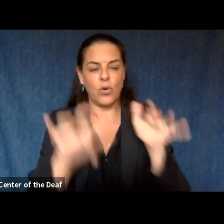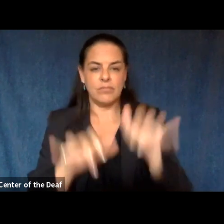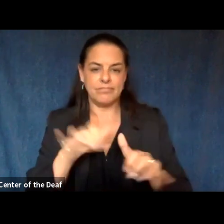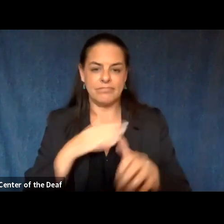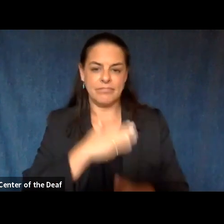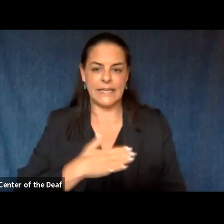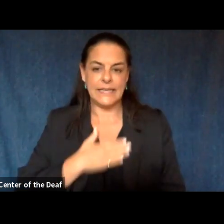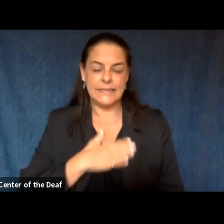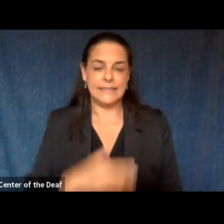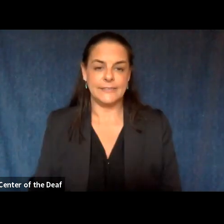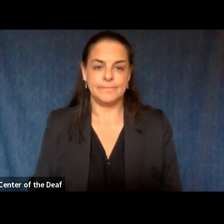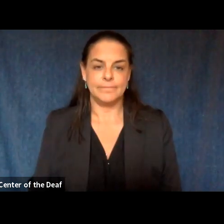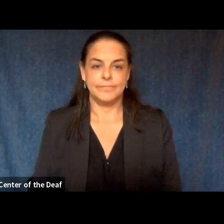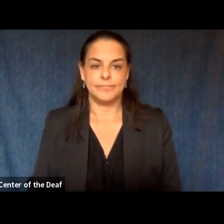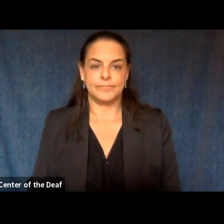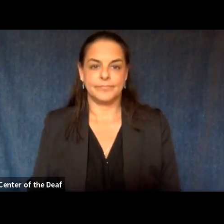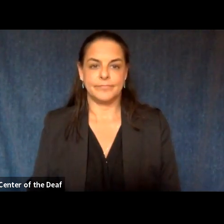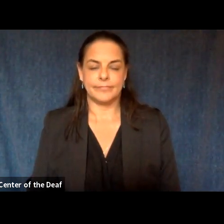them now.